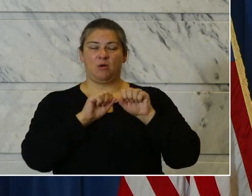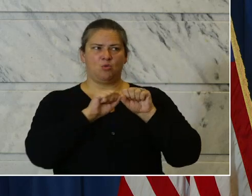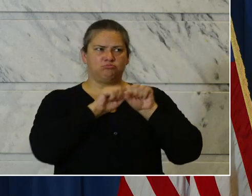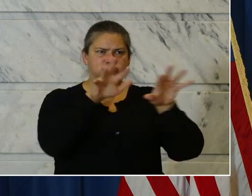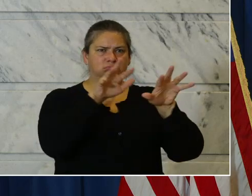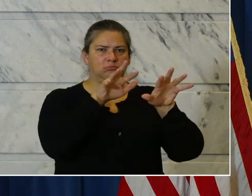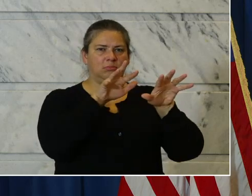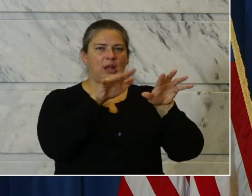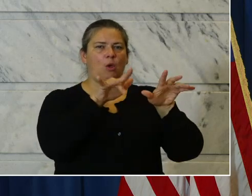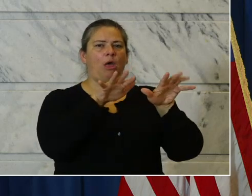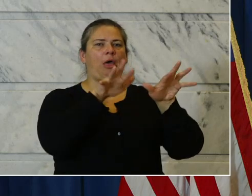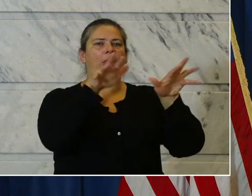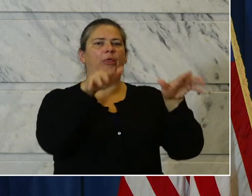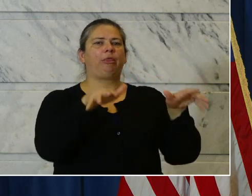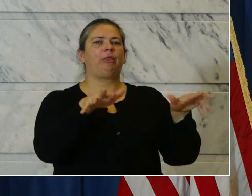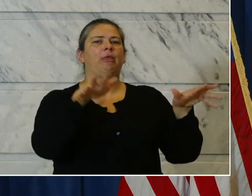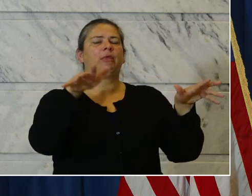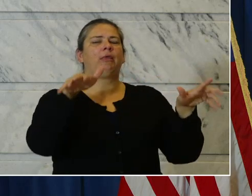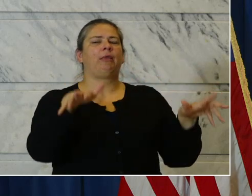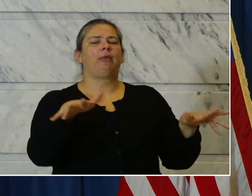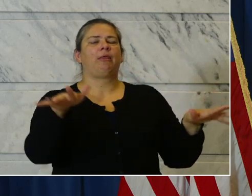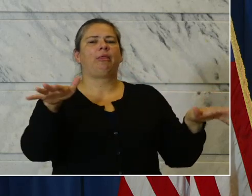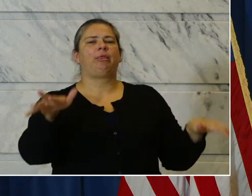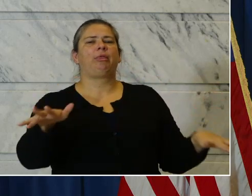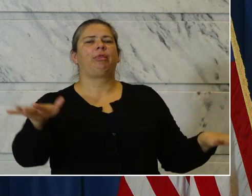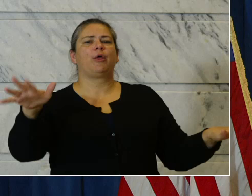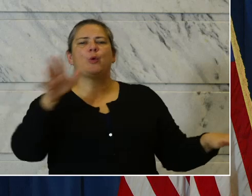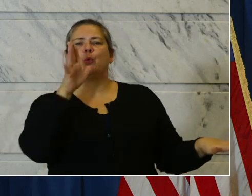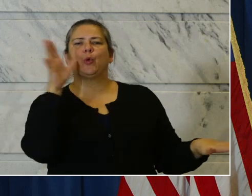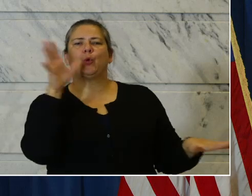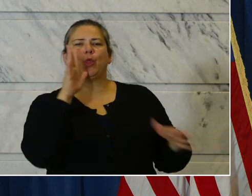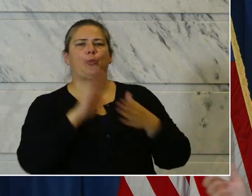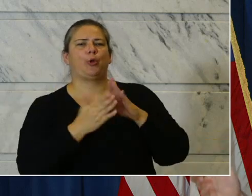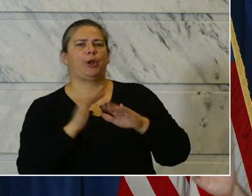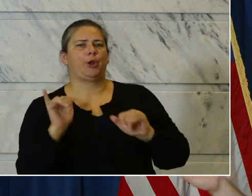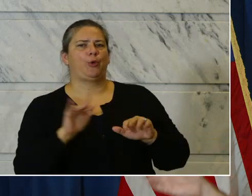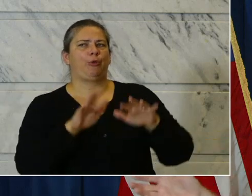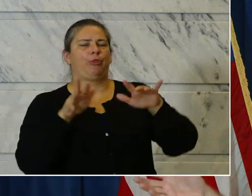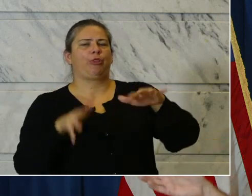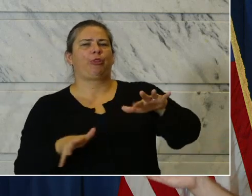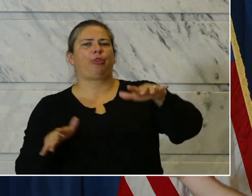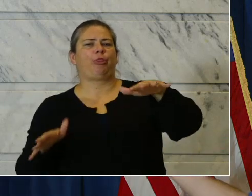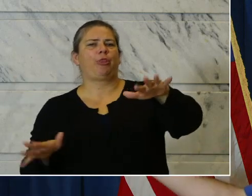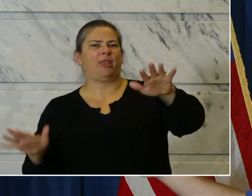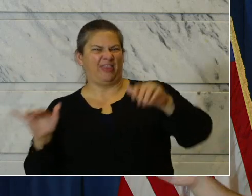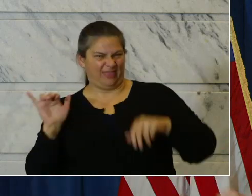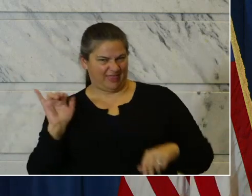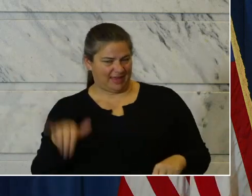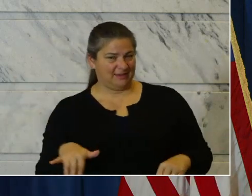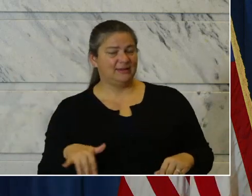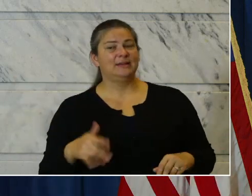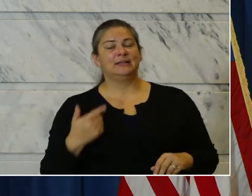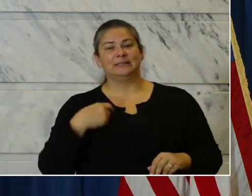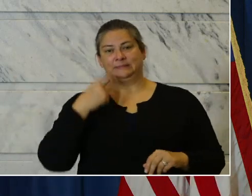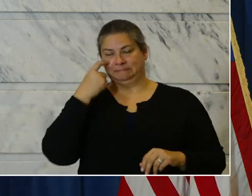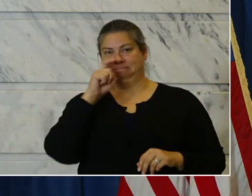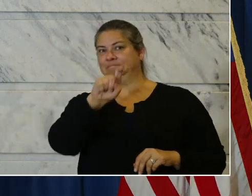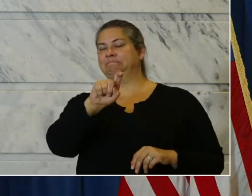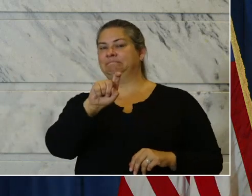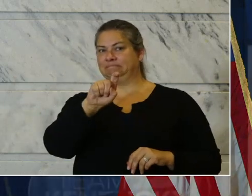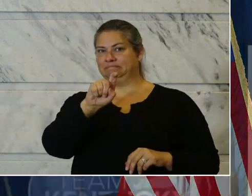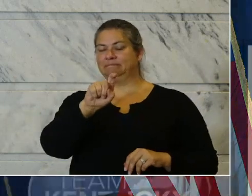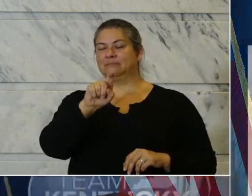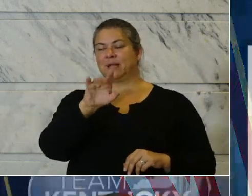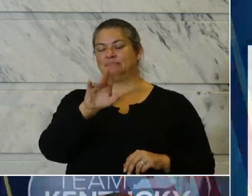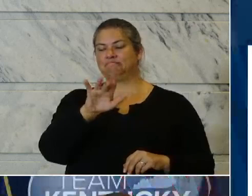just as likely to hit a rural community as an urban community. I think what we're seeing right now is it's hitting a number of